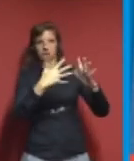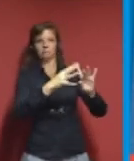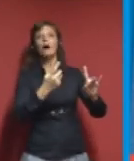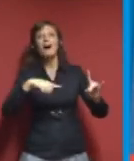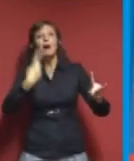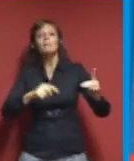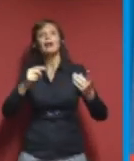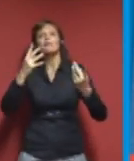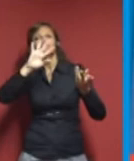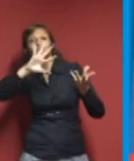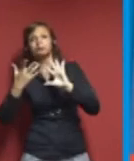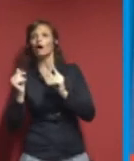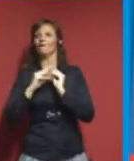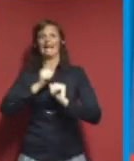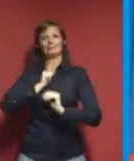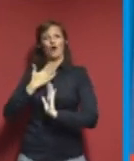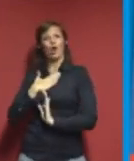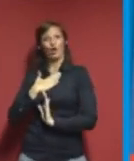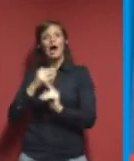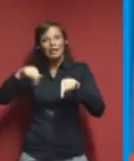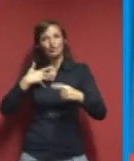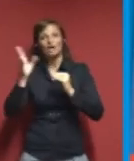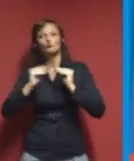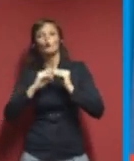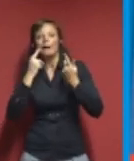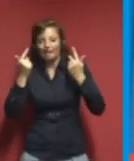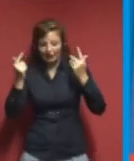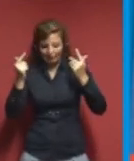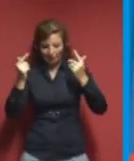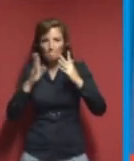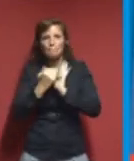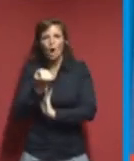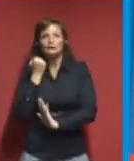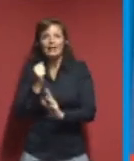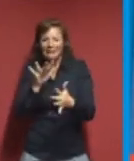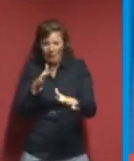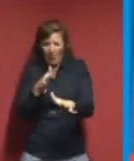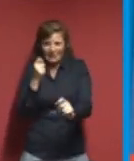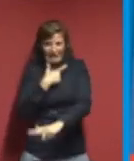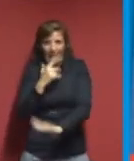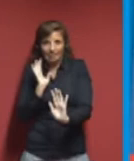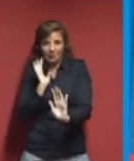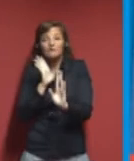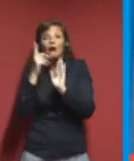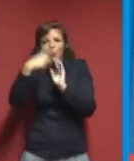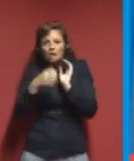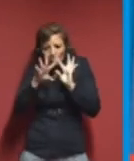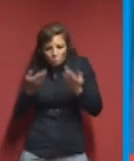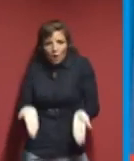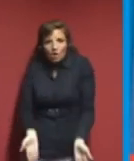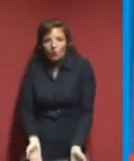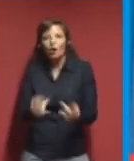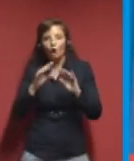very powerful. And when that kind of thing happens, as it's happening now, we're really seeing some incredible changes in the world of